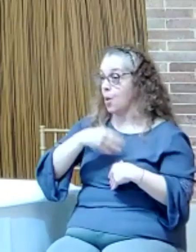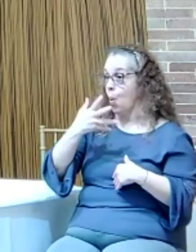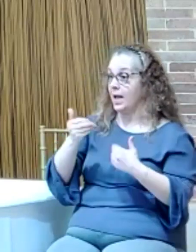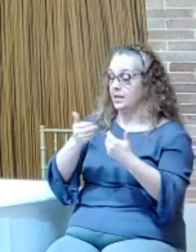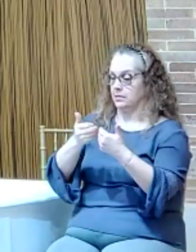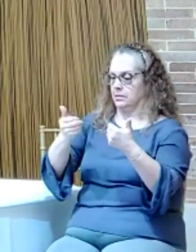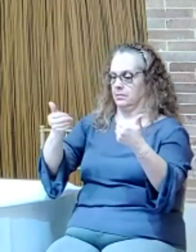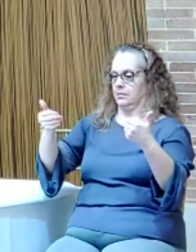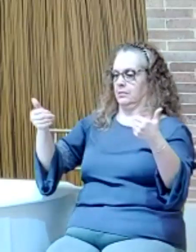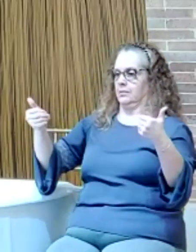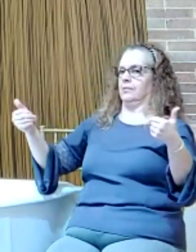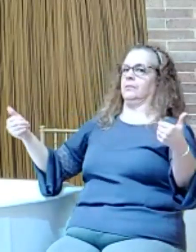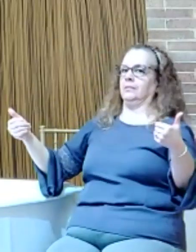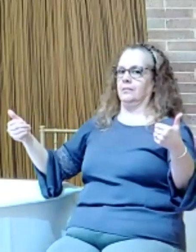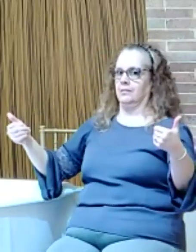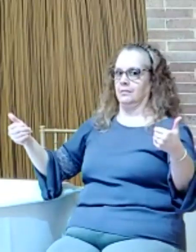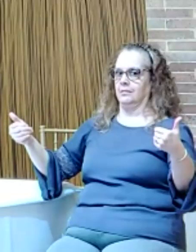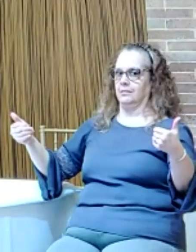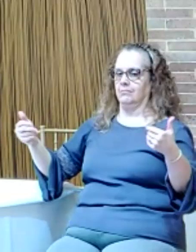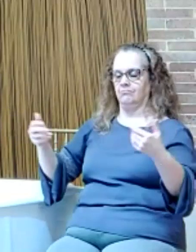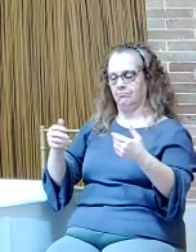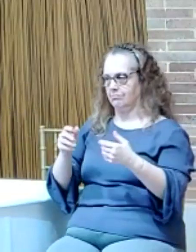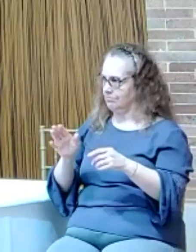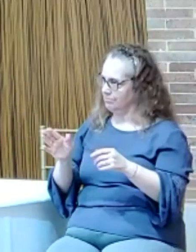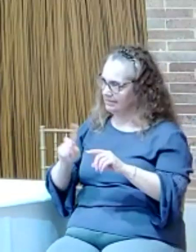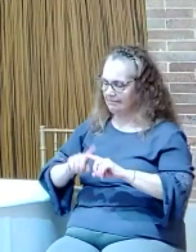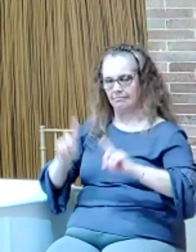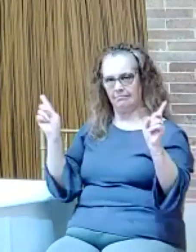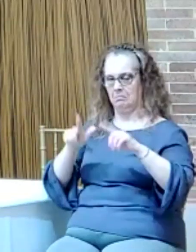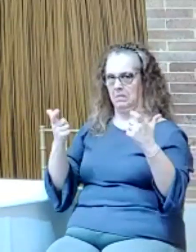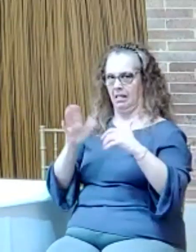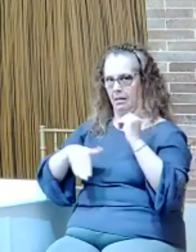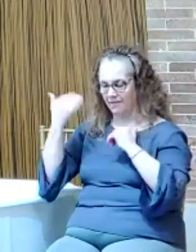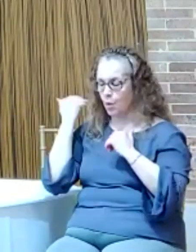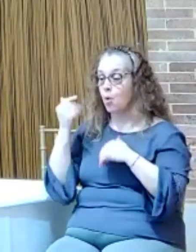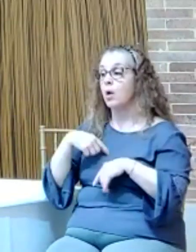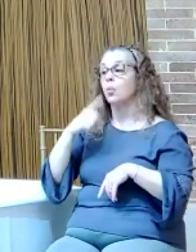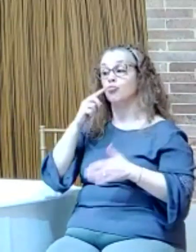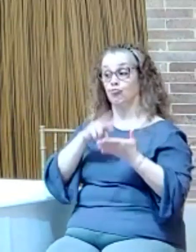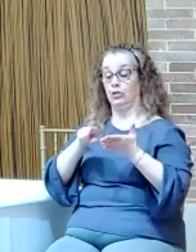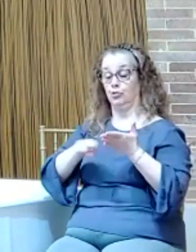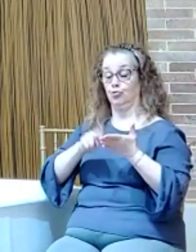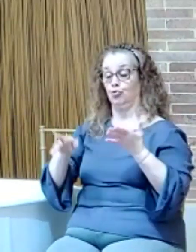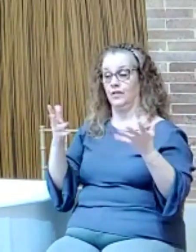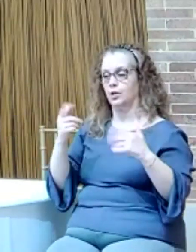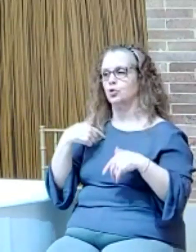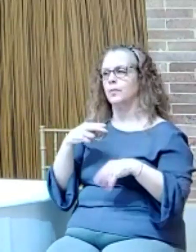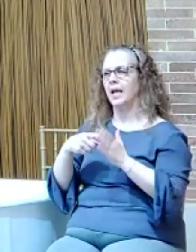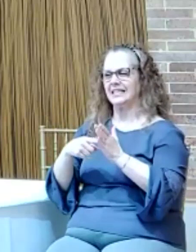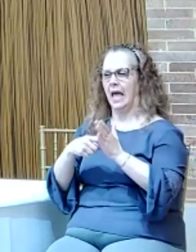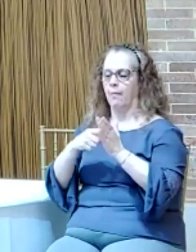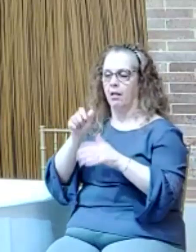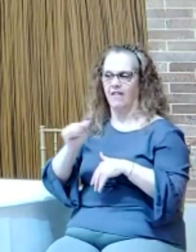wider and we've done some data we've done some research and the data shows that even though and I'll use the example of African